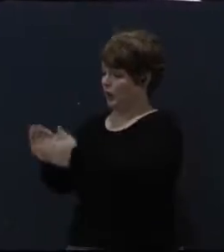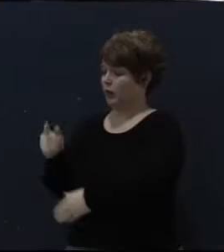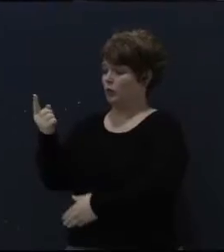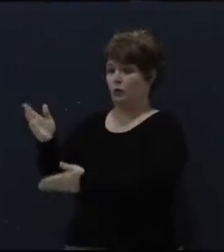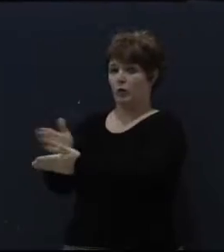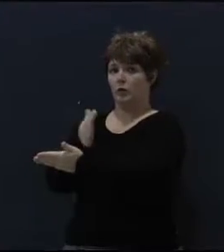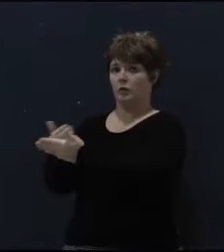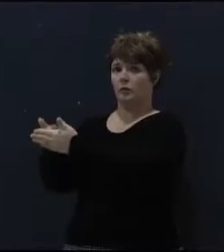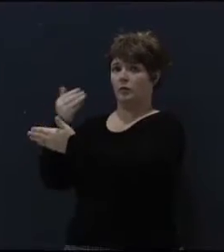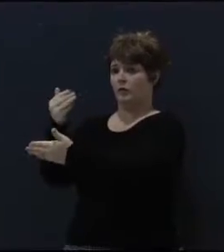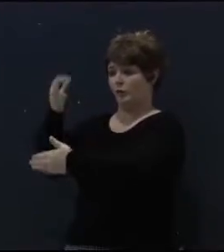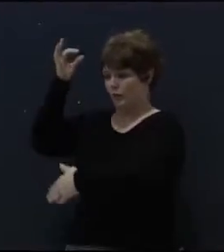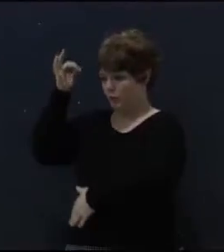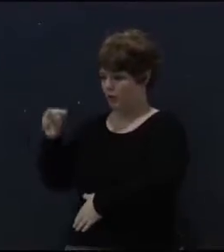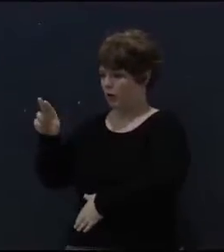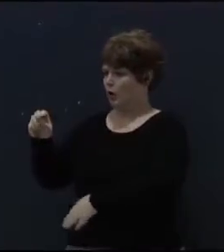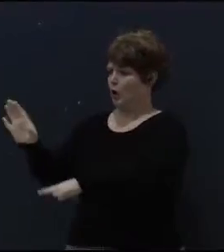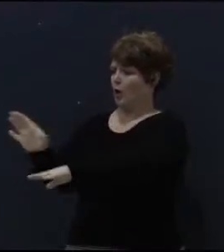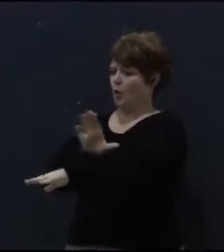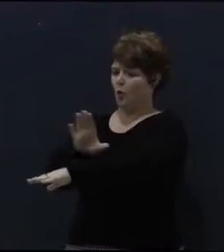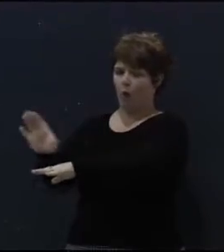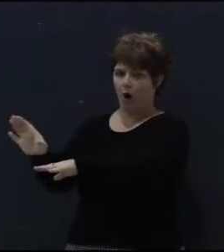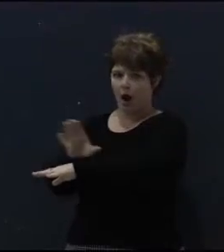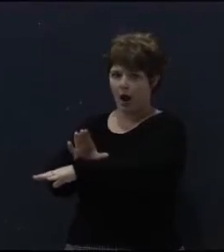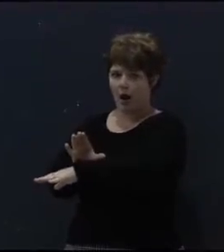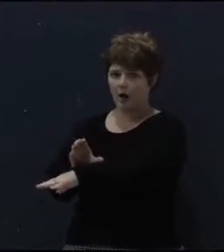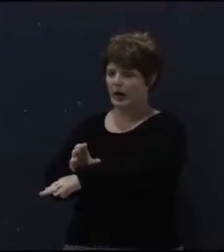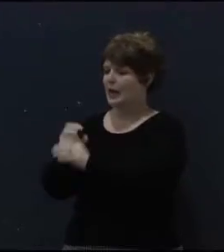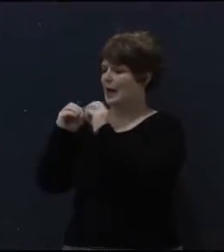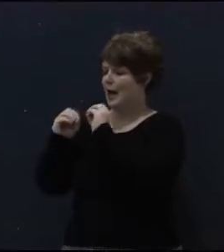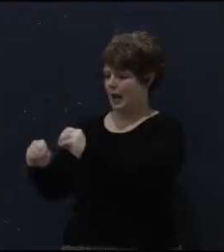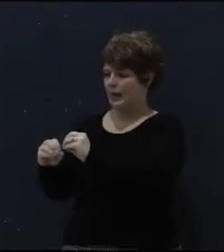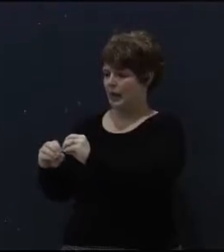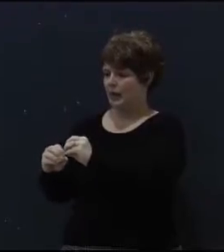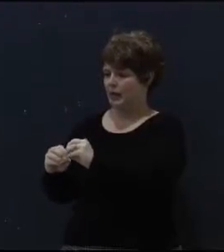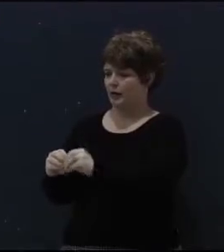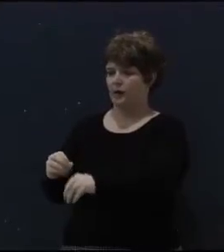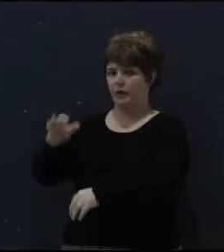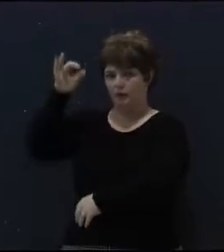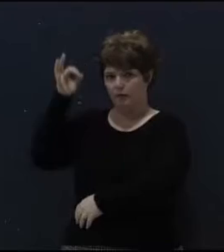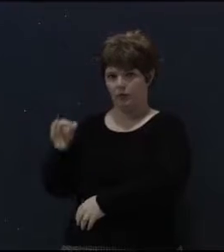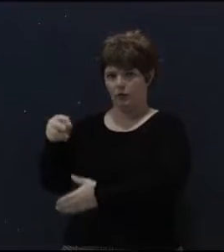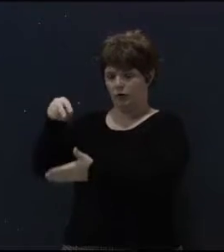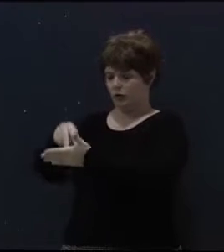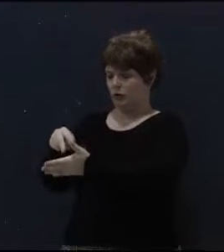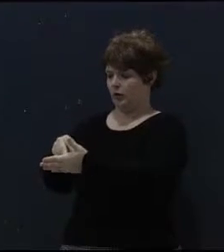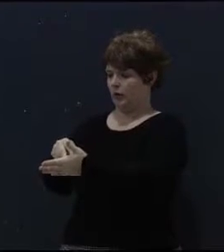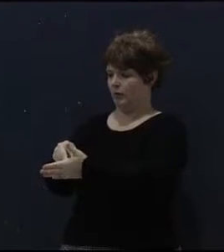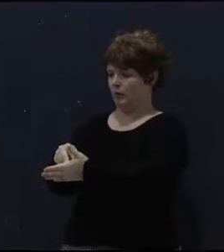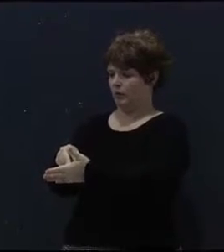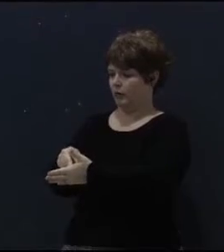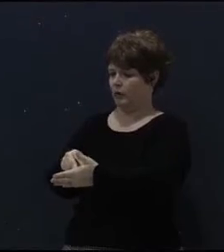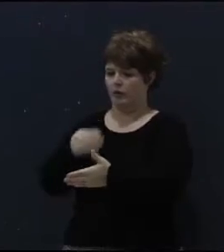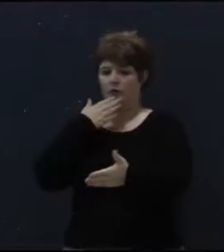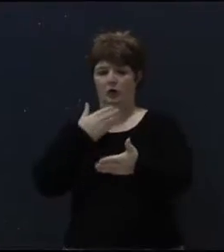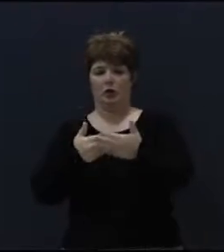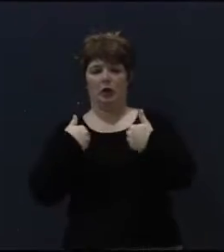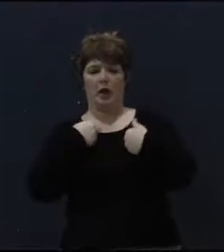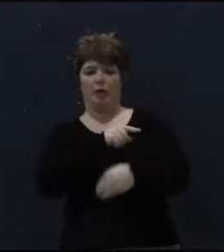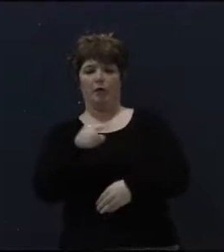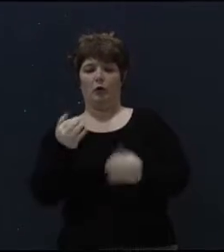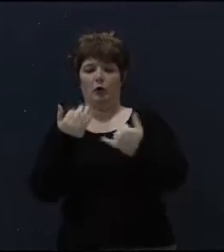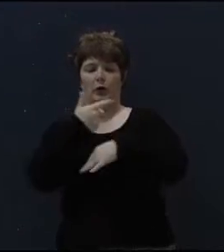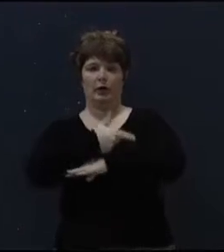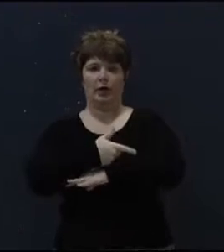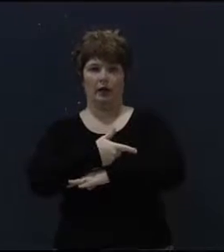I preached. Didn't have no choir. Didn't have no prelude. All they did, the preacher got up and went, good to have you, Dave.